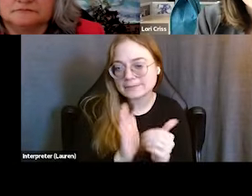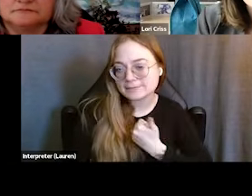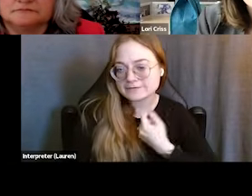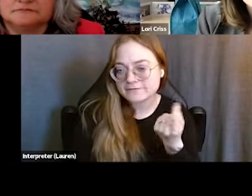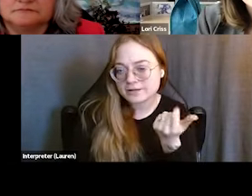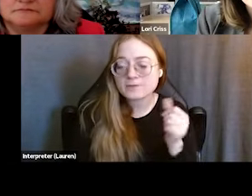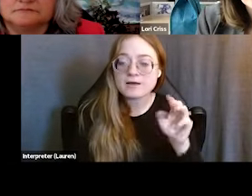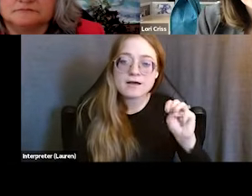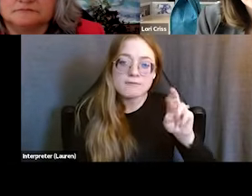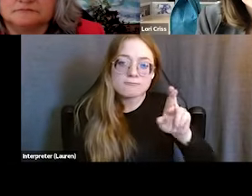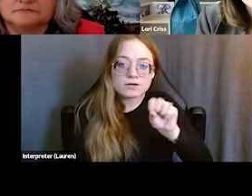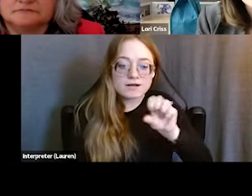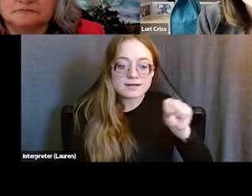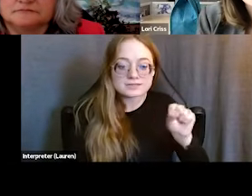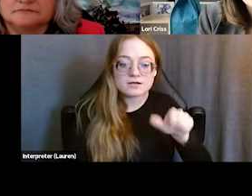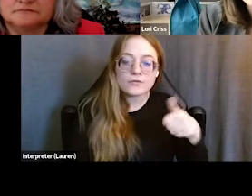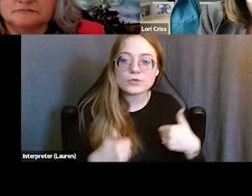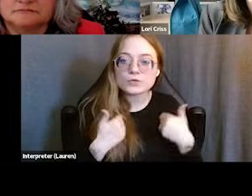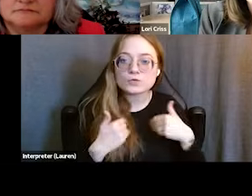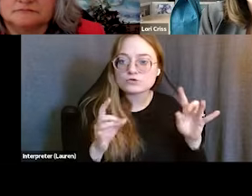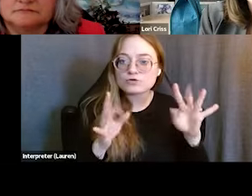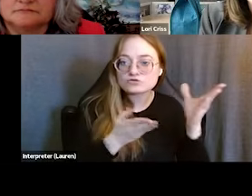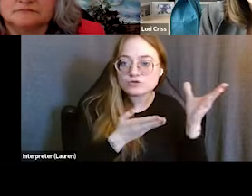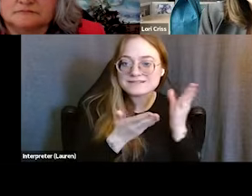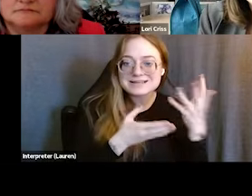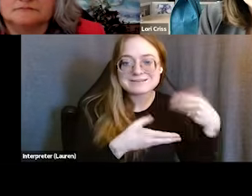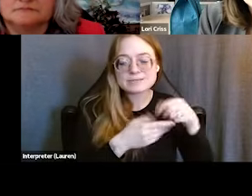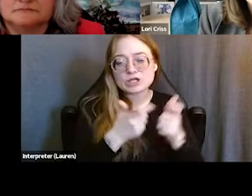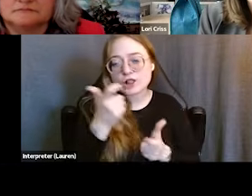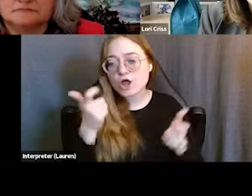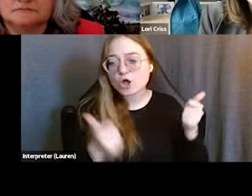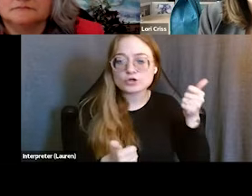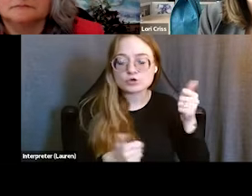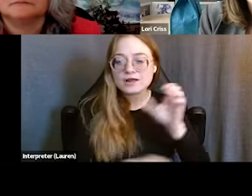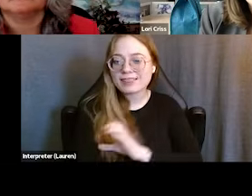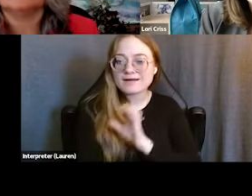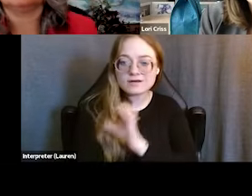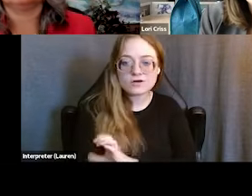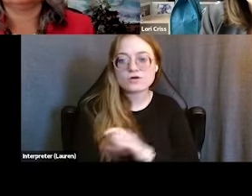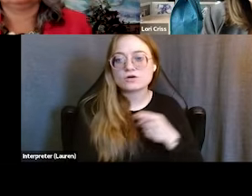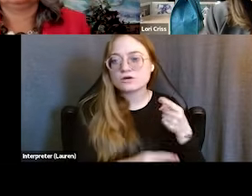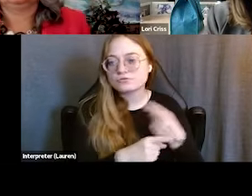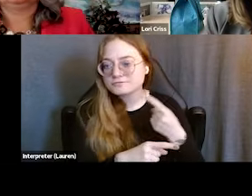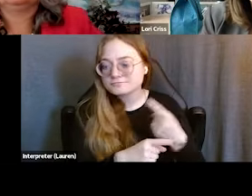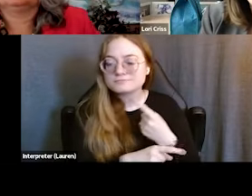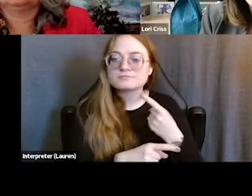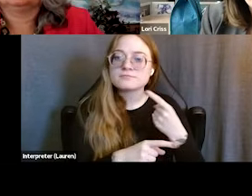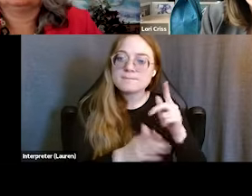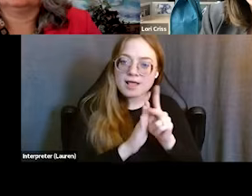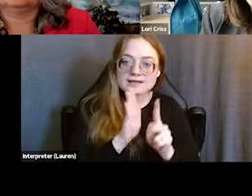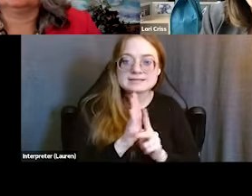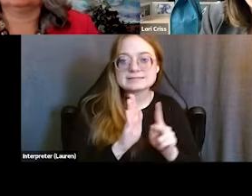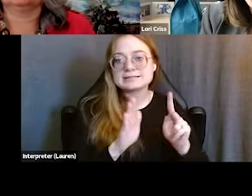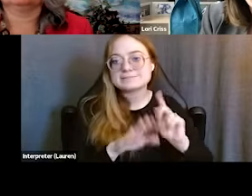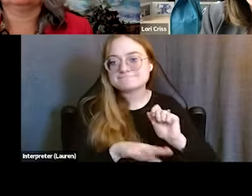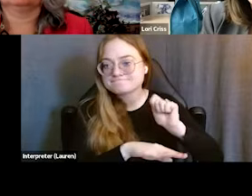MRSS and other youth crisis services are just part of this larger clinical, regulatory, policy, infrastructure, and